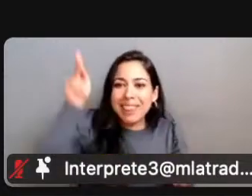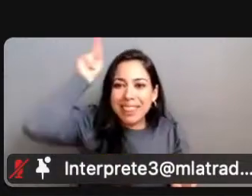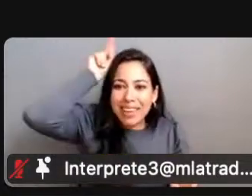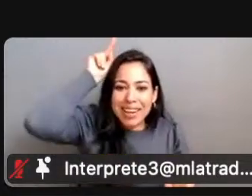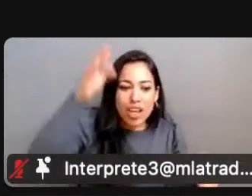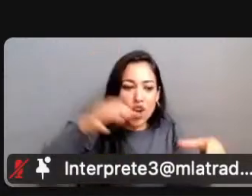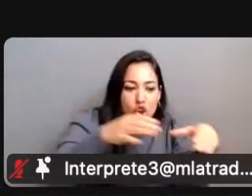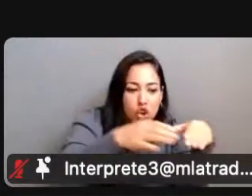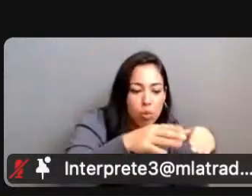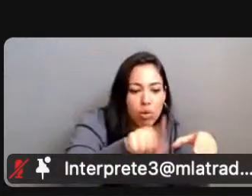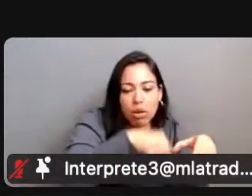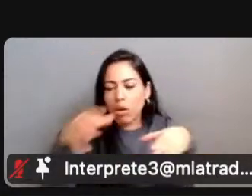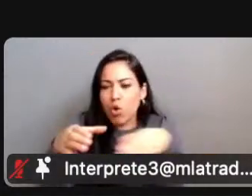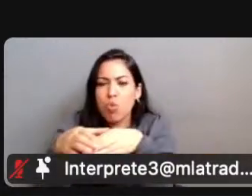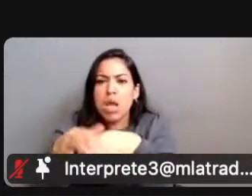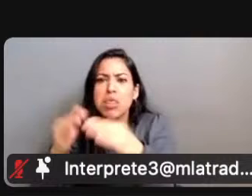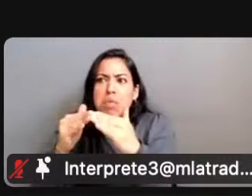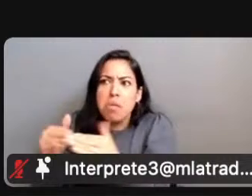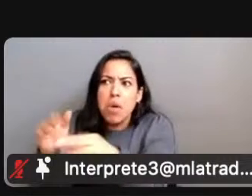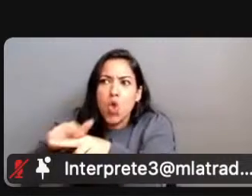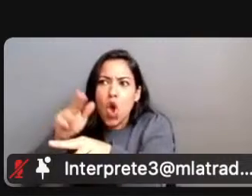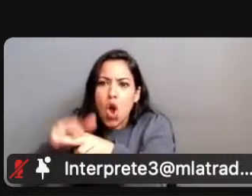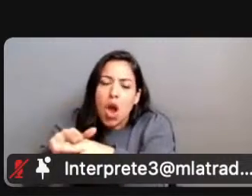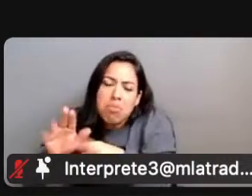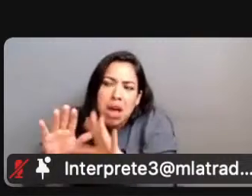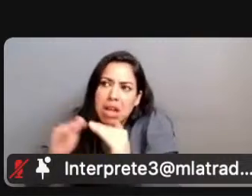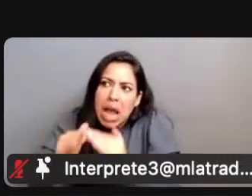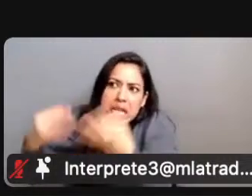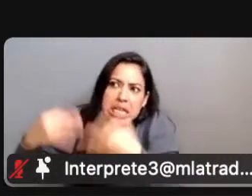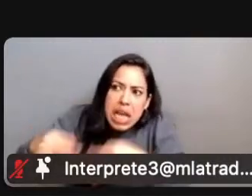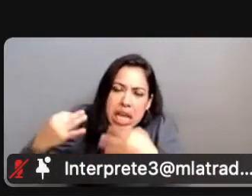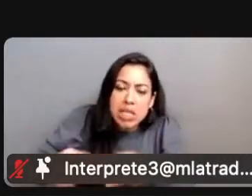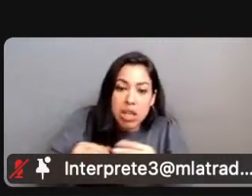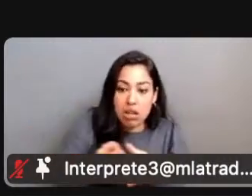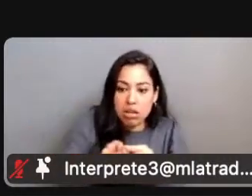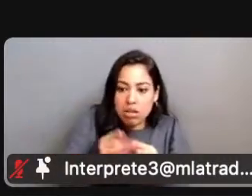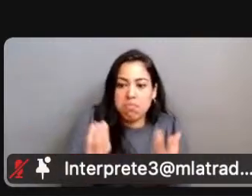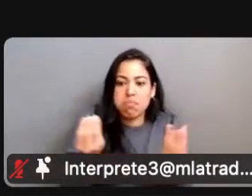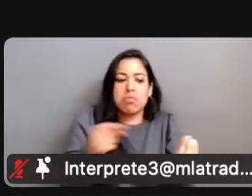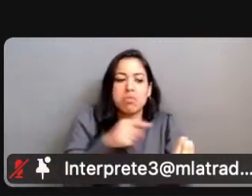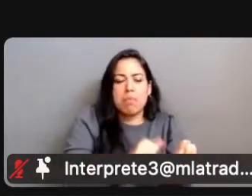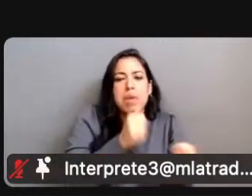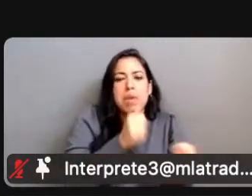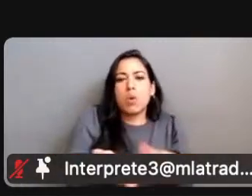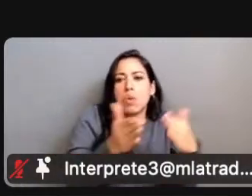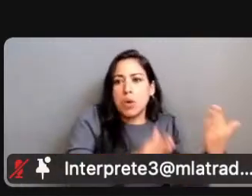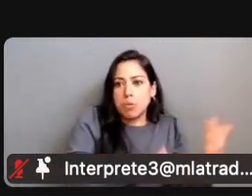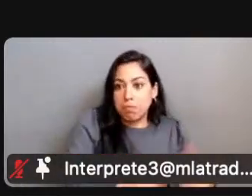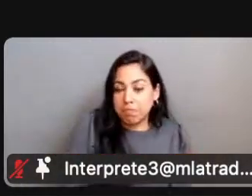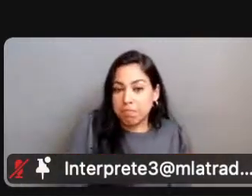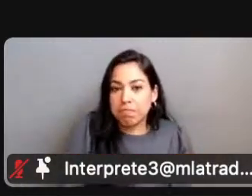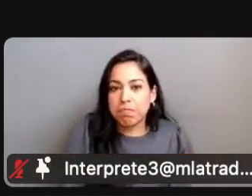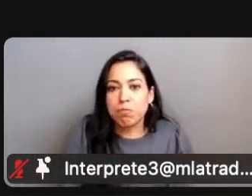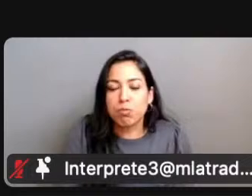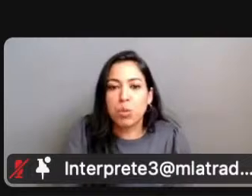indigenous women against urban and suburban women during the period of COVID.